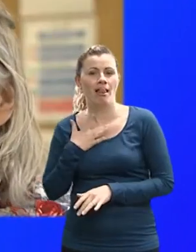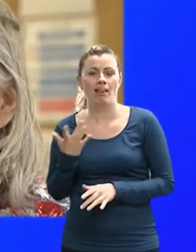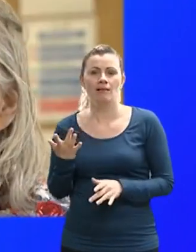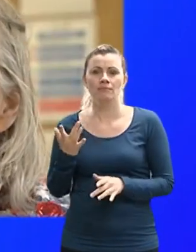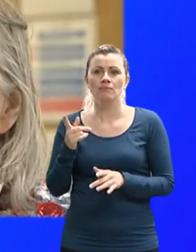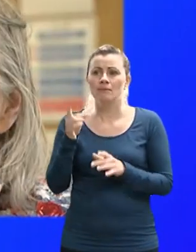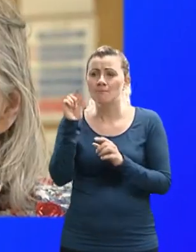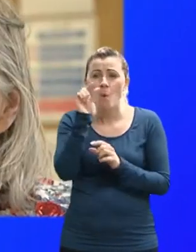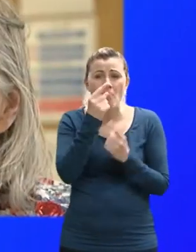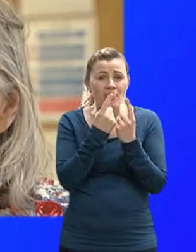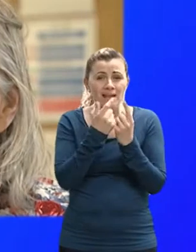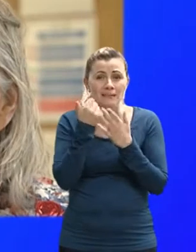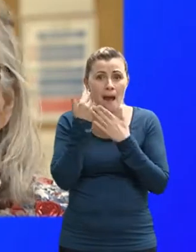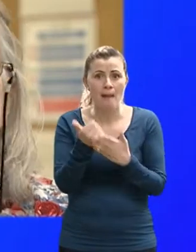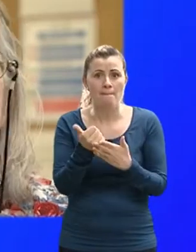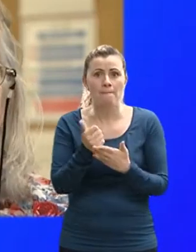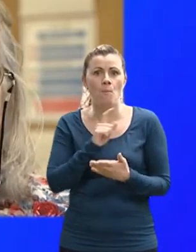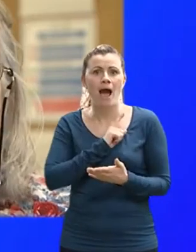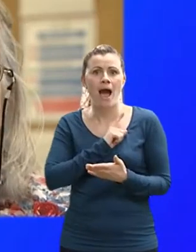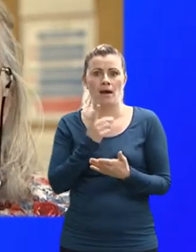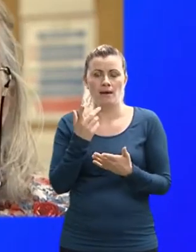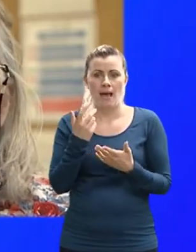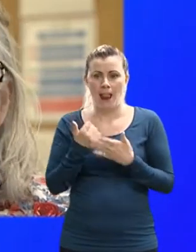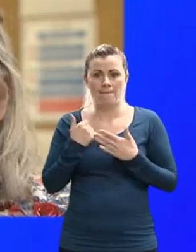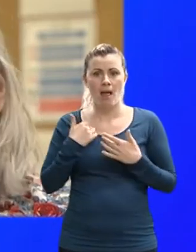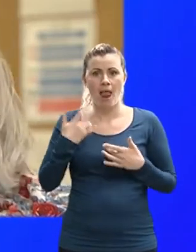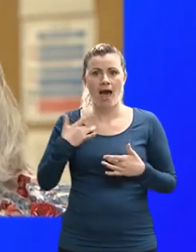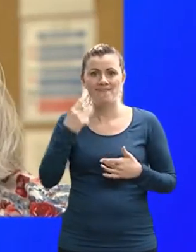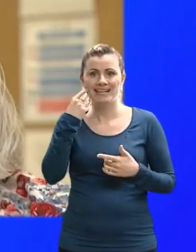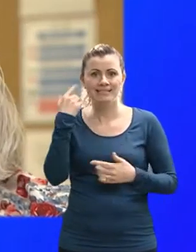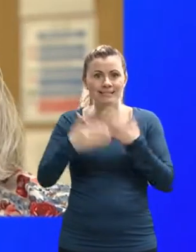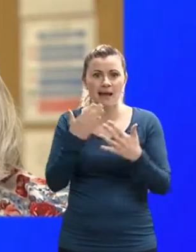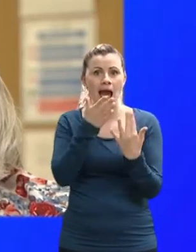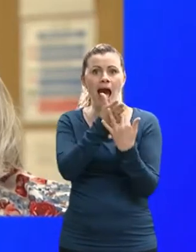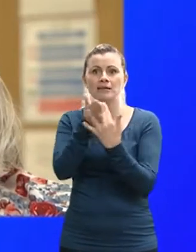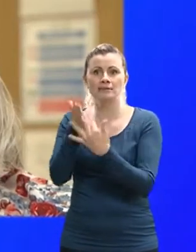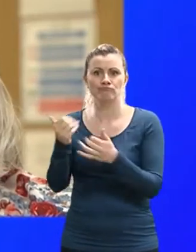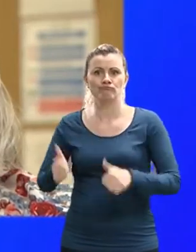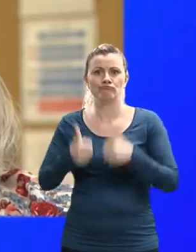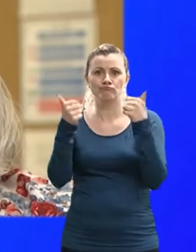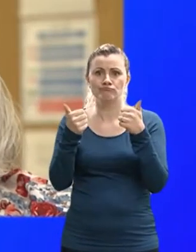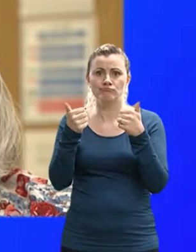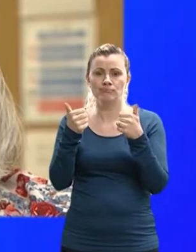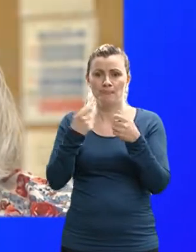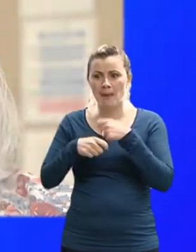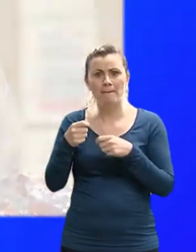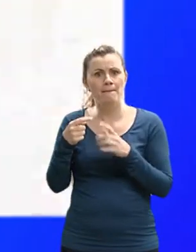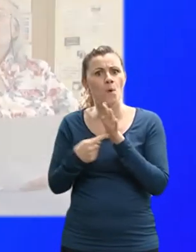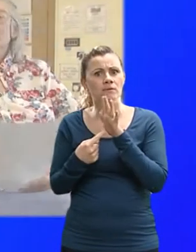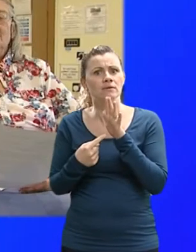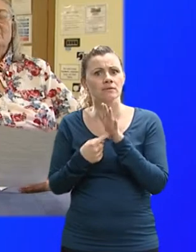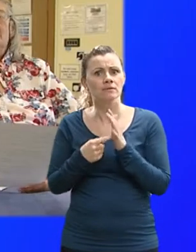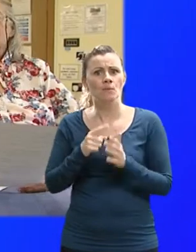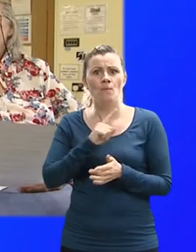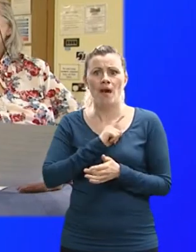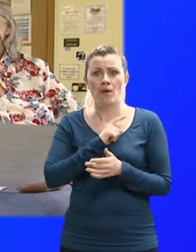Every little helps. Even tiny things can make life much more accessible for at least 99% of the people. It's